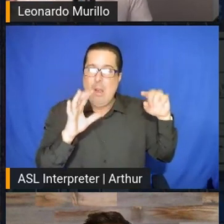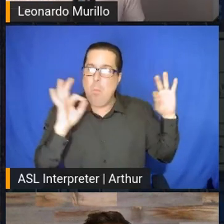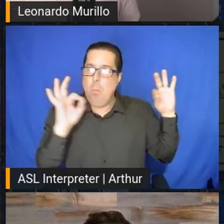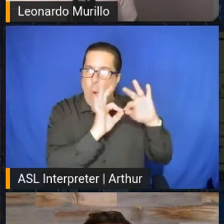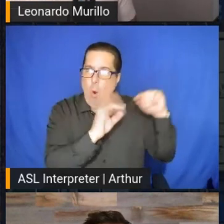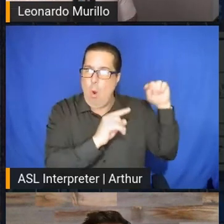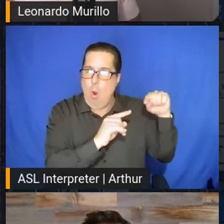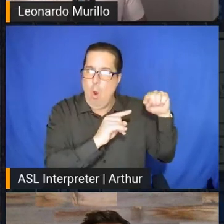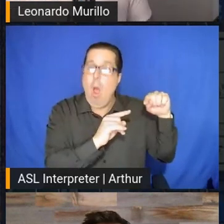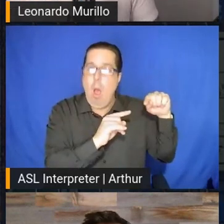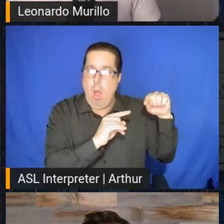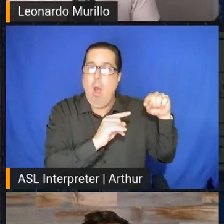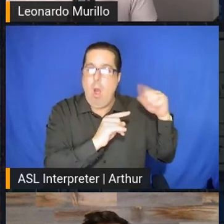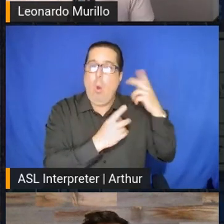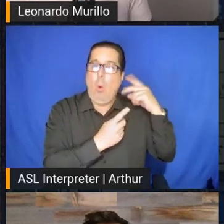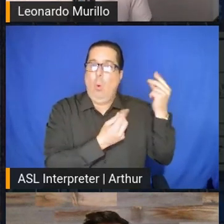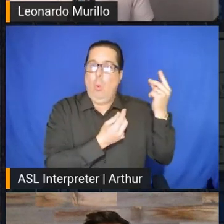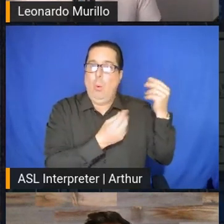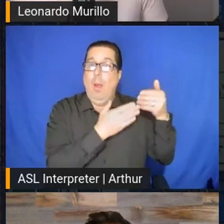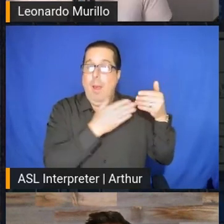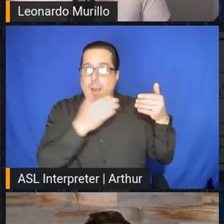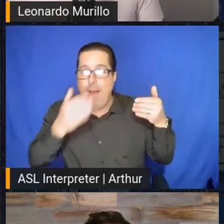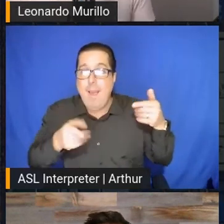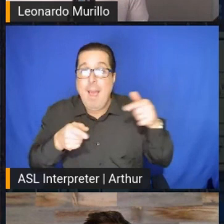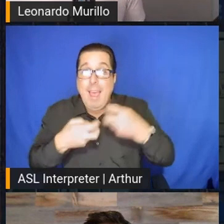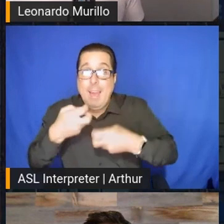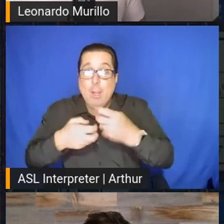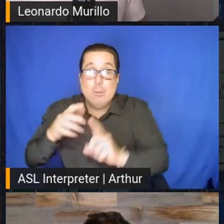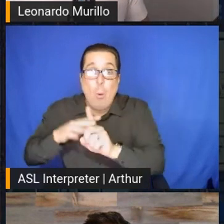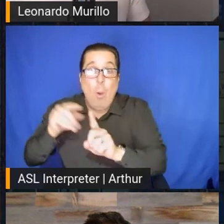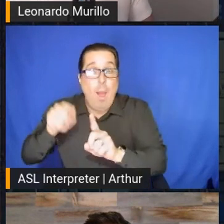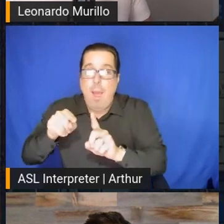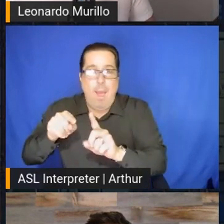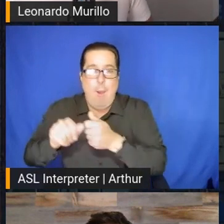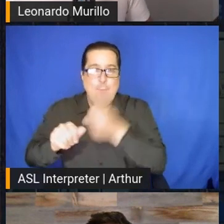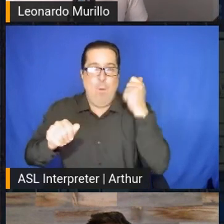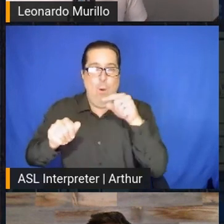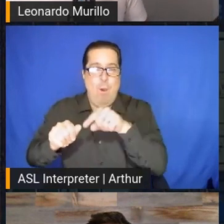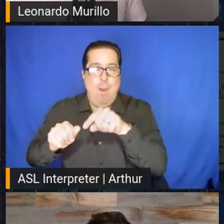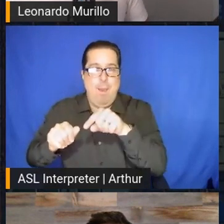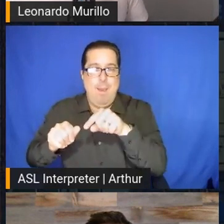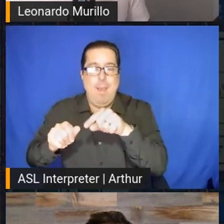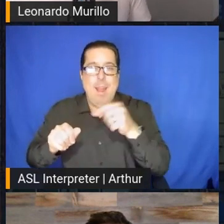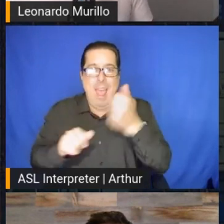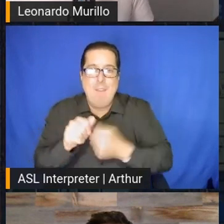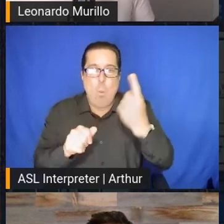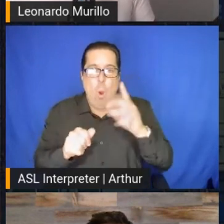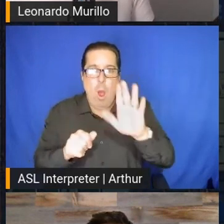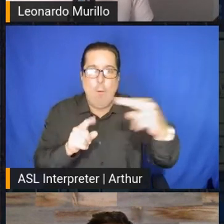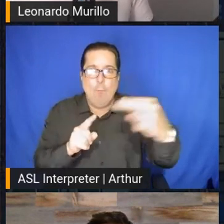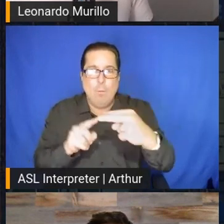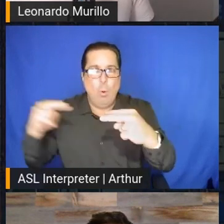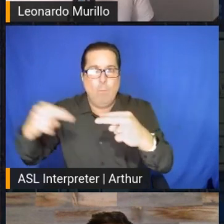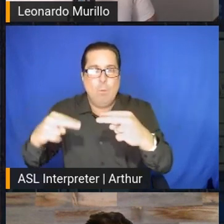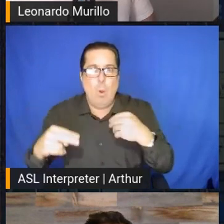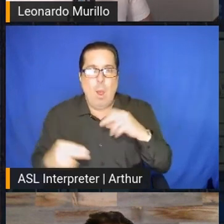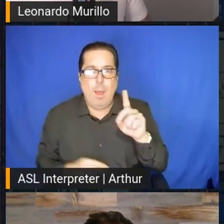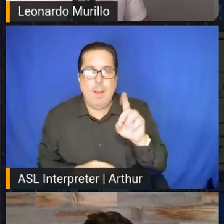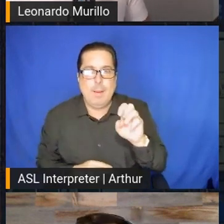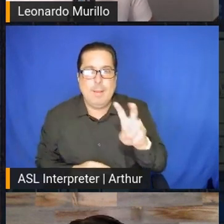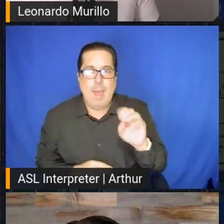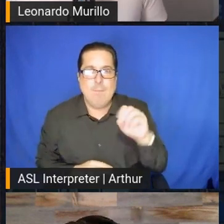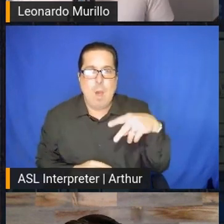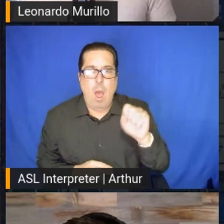that we avoid kind of like this issue that I think we've experienced with DevOps, which is everybody has their own version of what DevOps is all